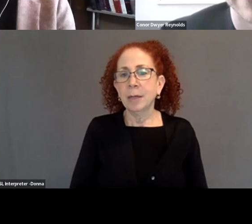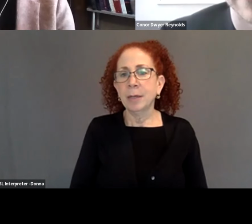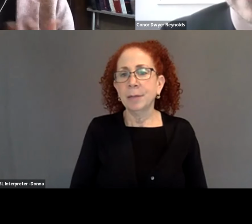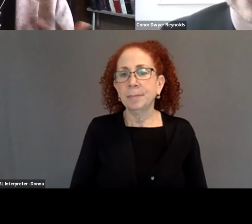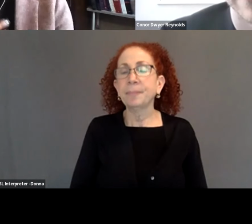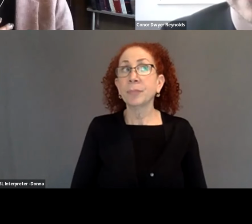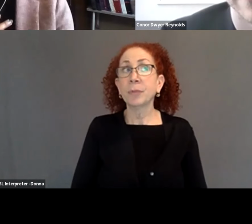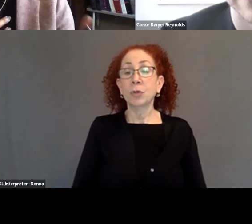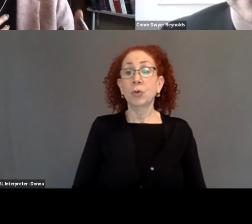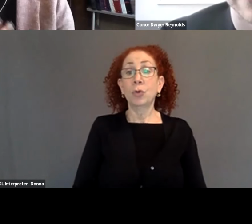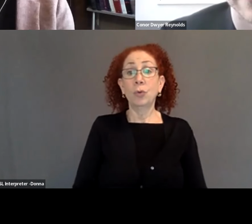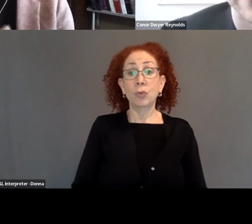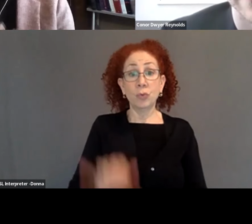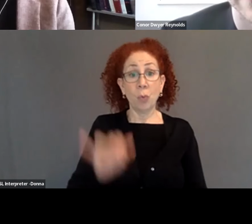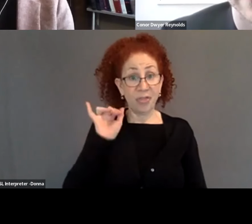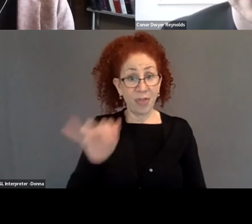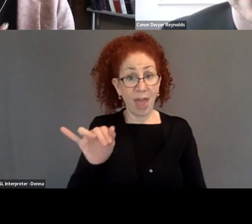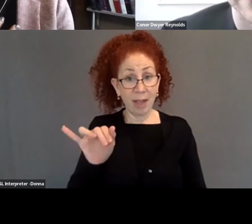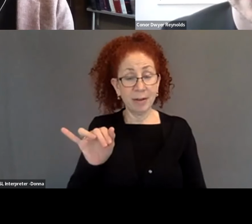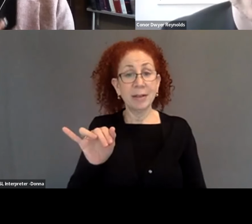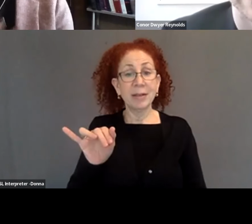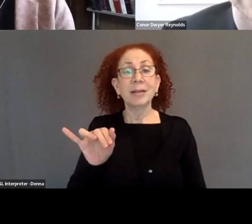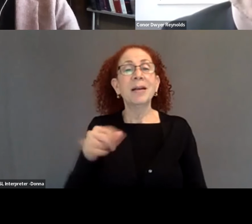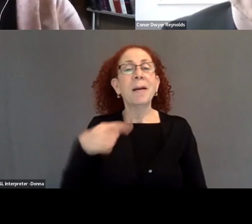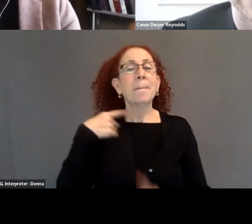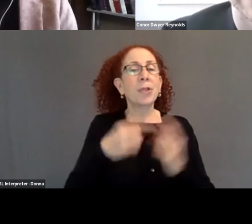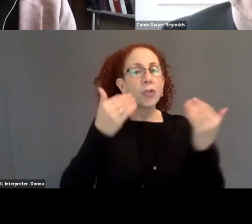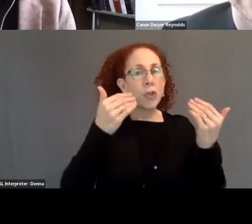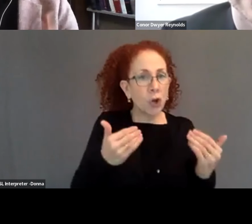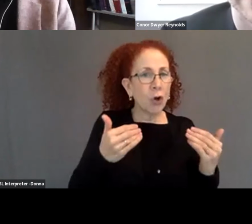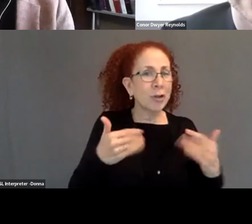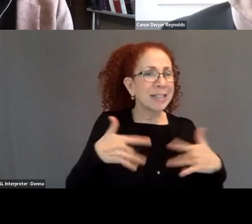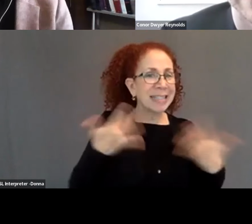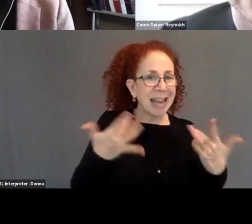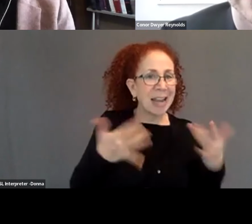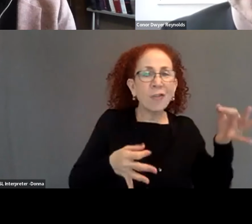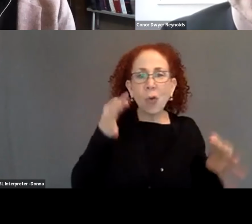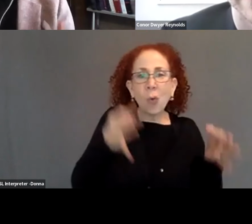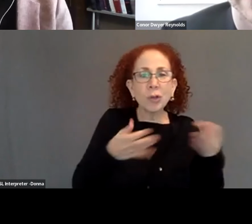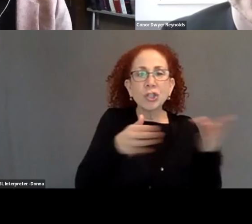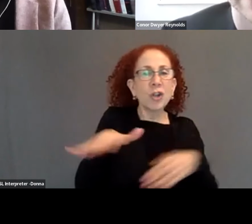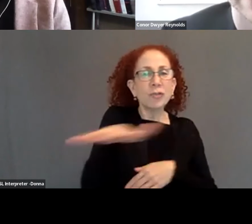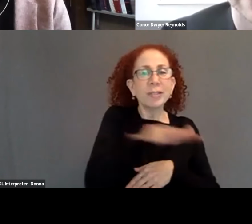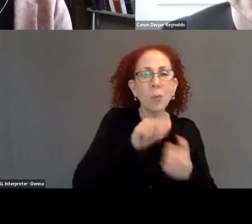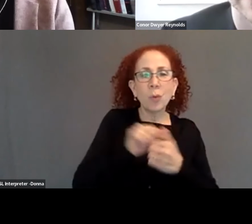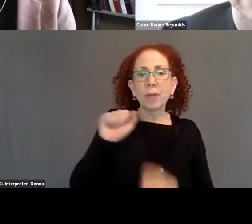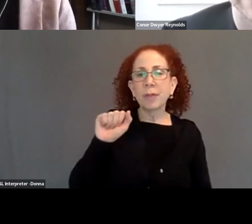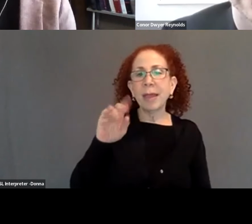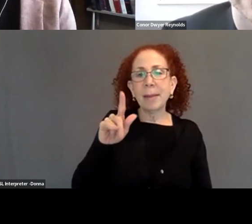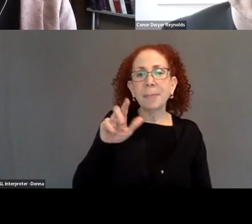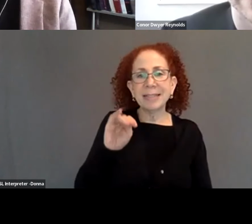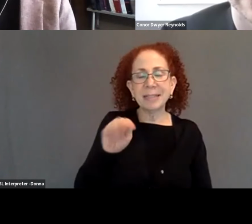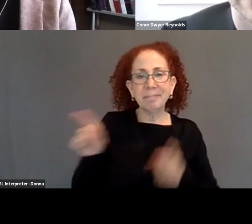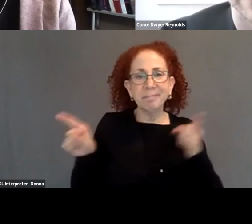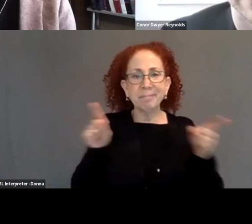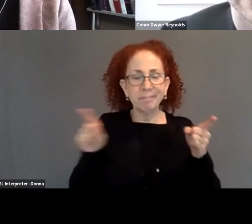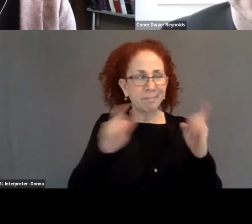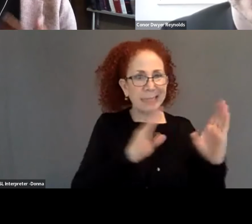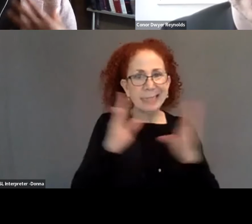that's a tension. And then the current state of the courts and juries in our general society with respect to ableism is also a tension.